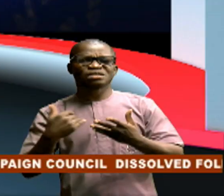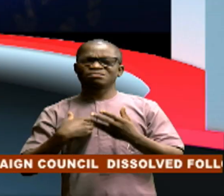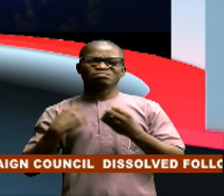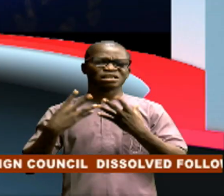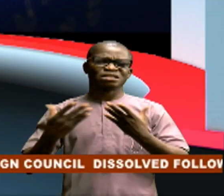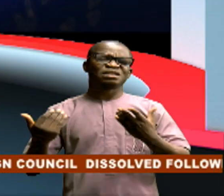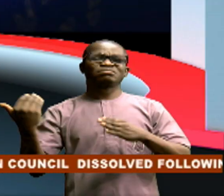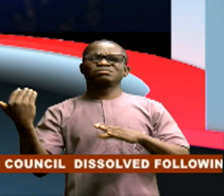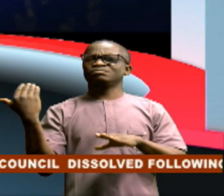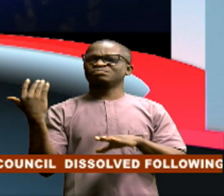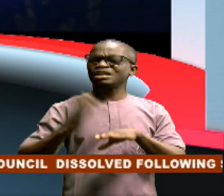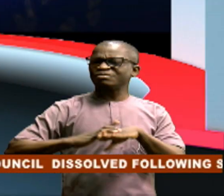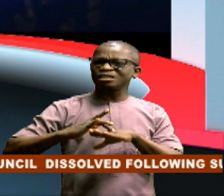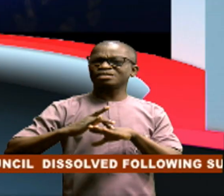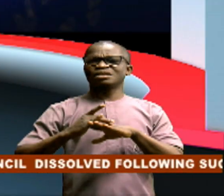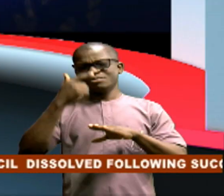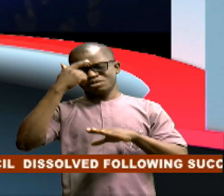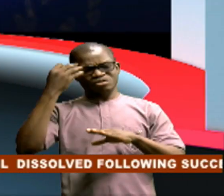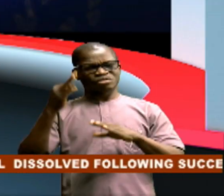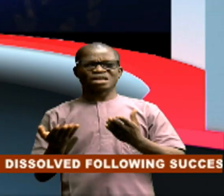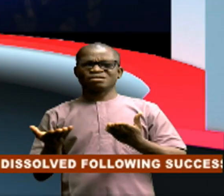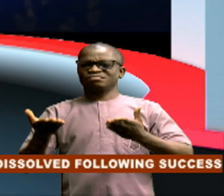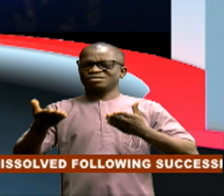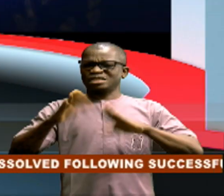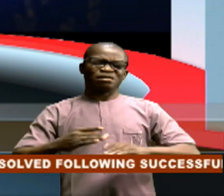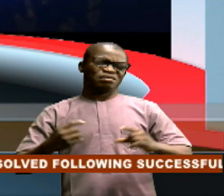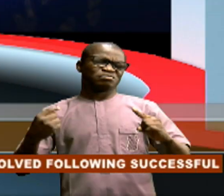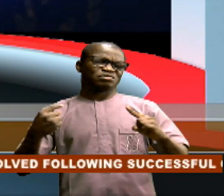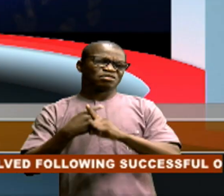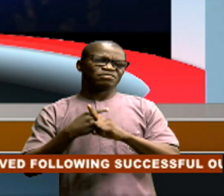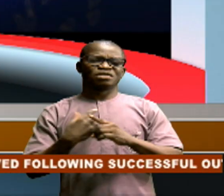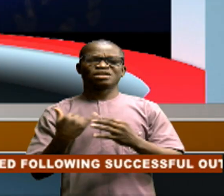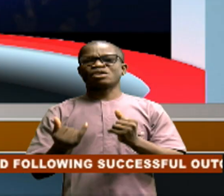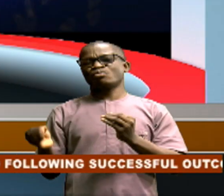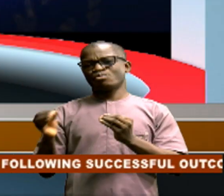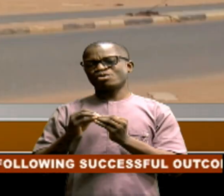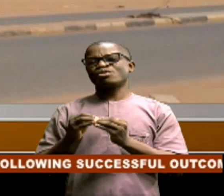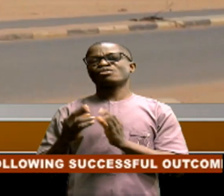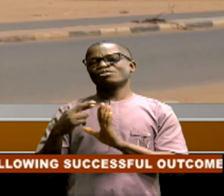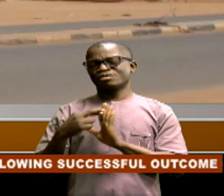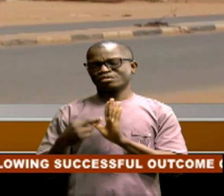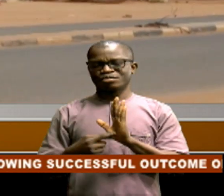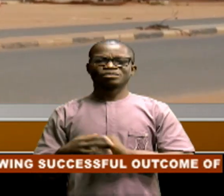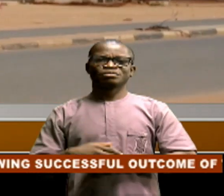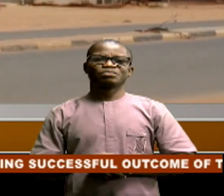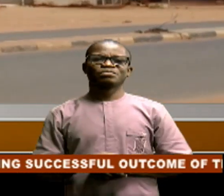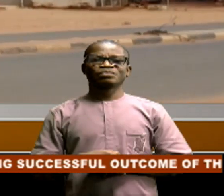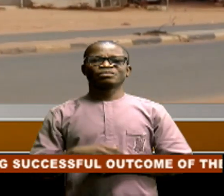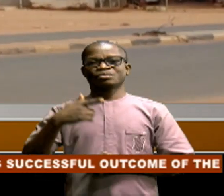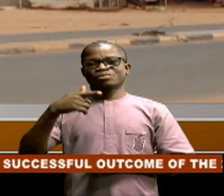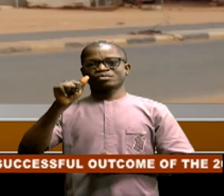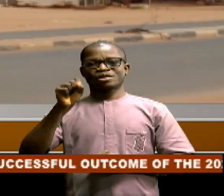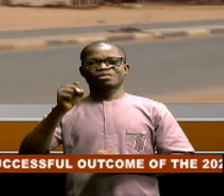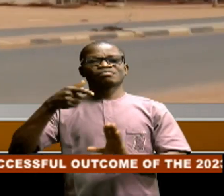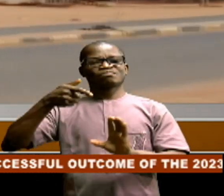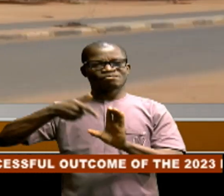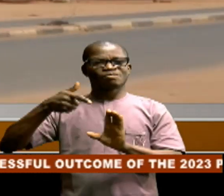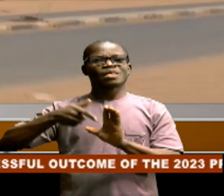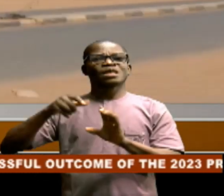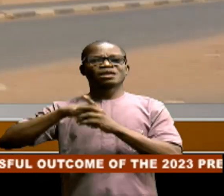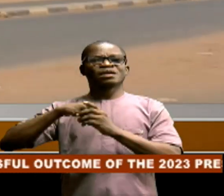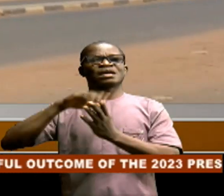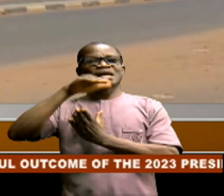disrupted following the deadly armed conflict. Adebola Brooksley Sunday once more reports. Gas stations in the capital